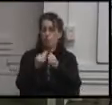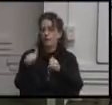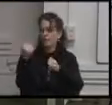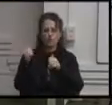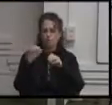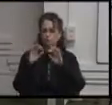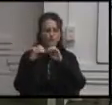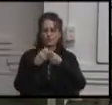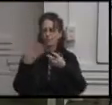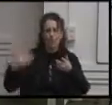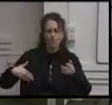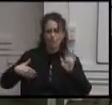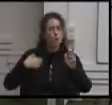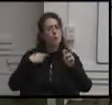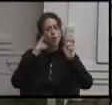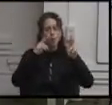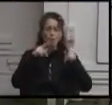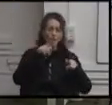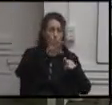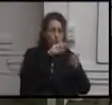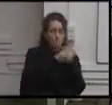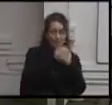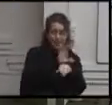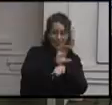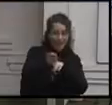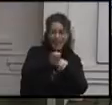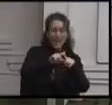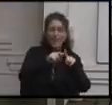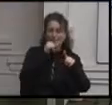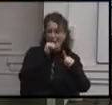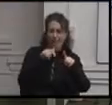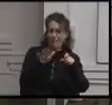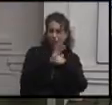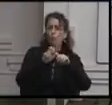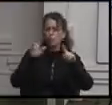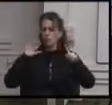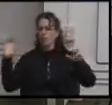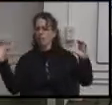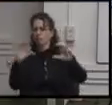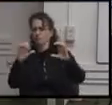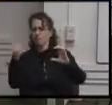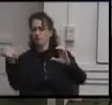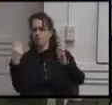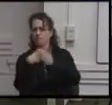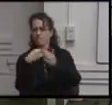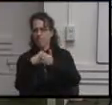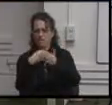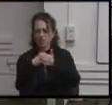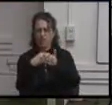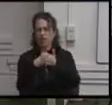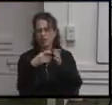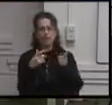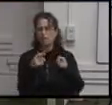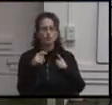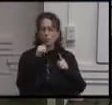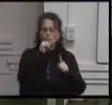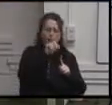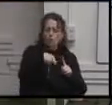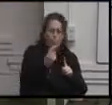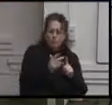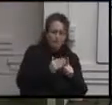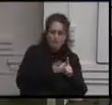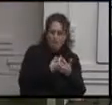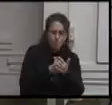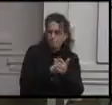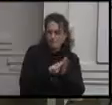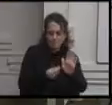isn't all the funding that will go into it. Right. We know that it's all the funding that our members are going to be paying for it. So we're really looking for other avenues of funding to